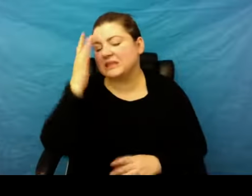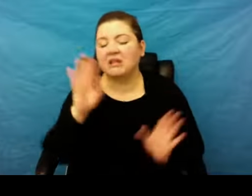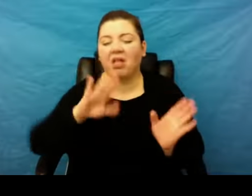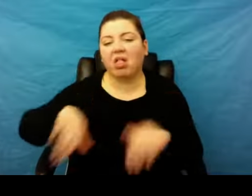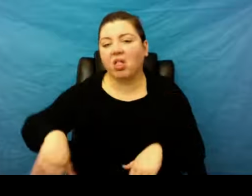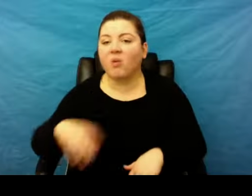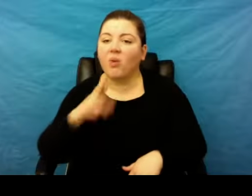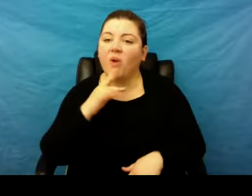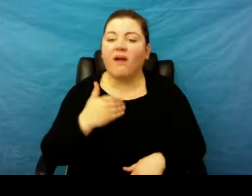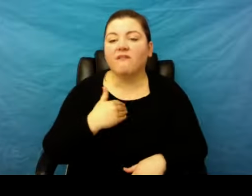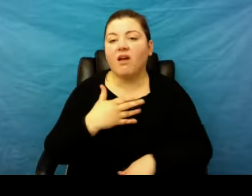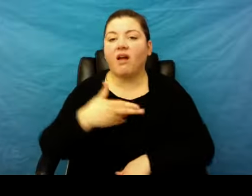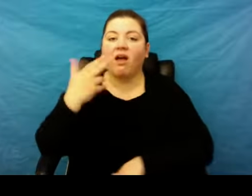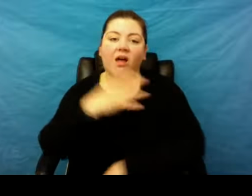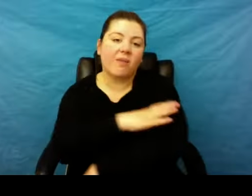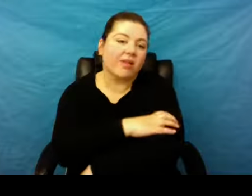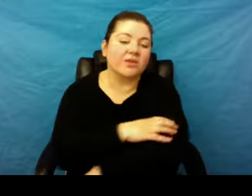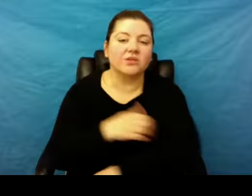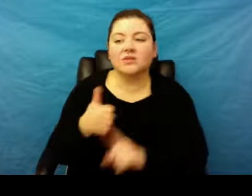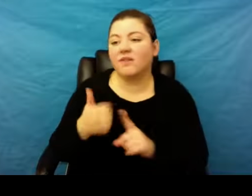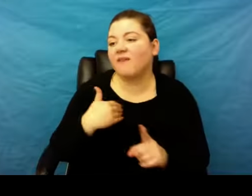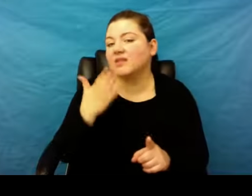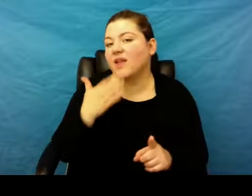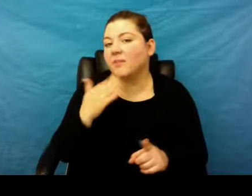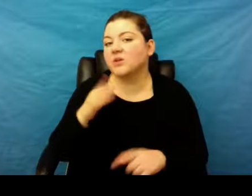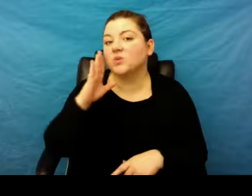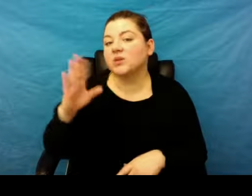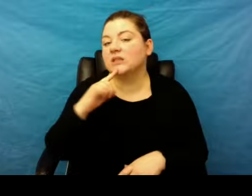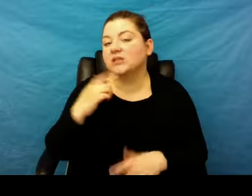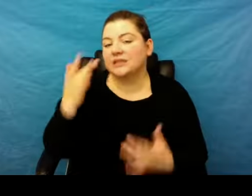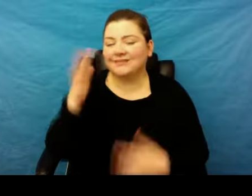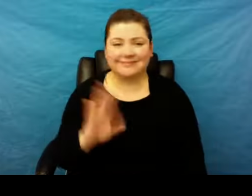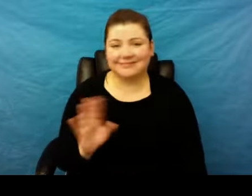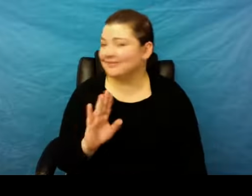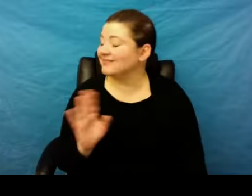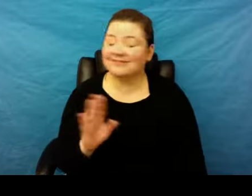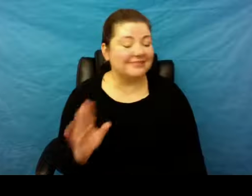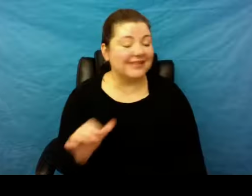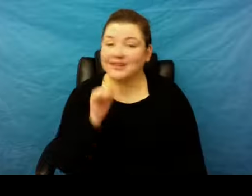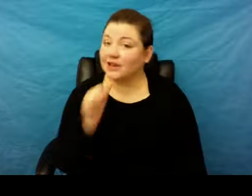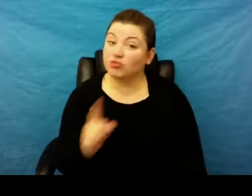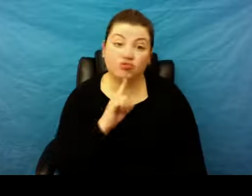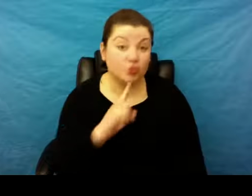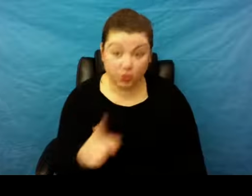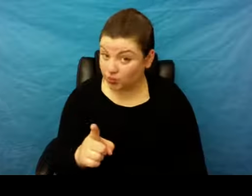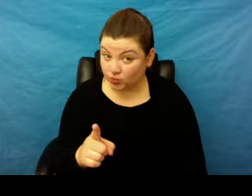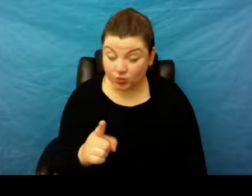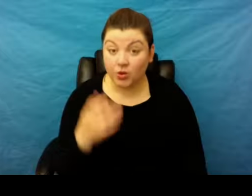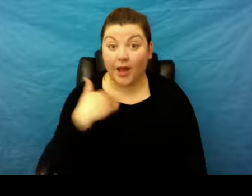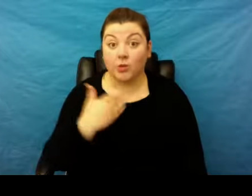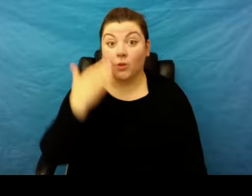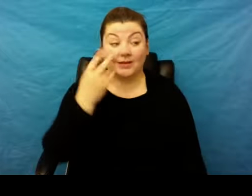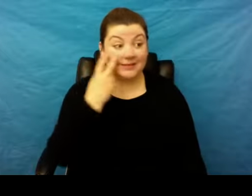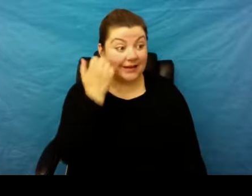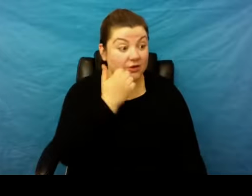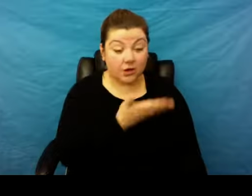have hypertension or people who have diabetes. That is not true. I can tell you because all I do is take care of patients. It hits